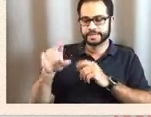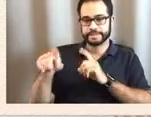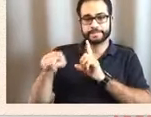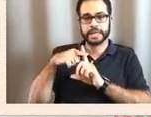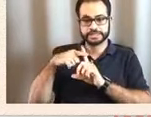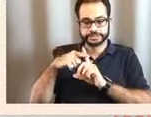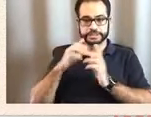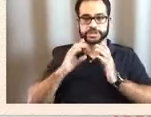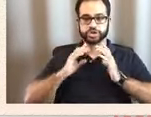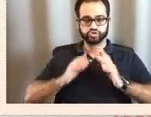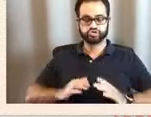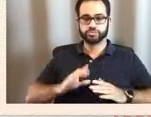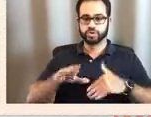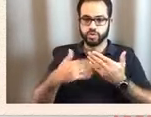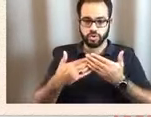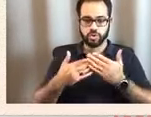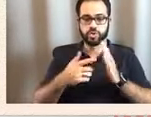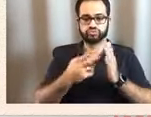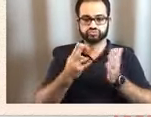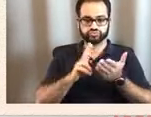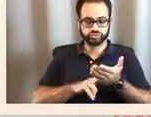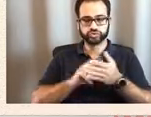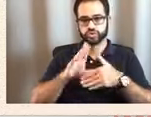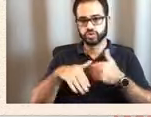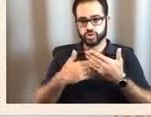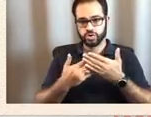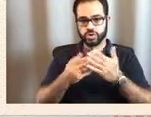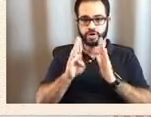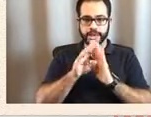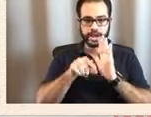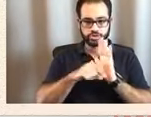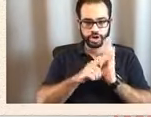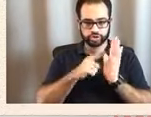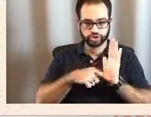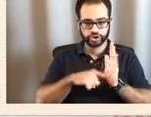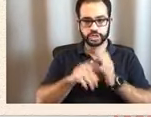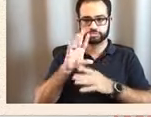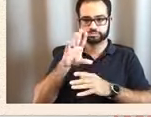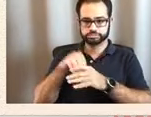all employee background screenings within the Clearinghouse. 2.